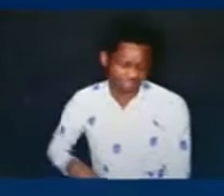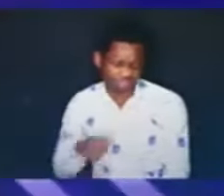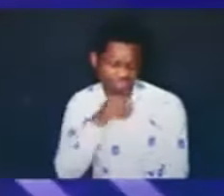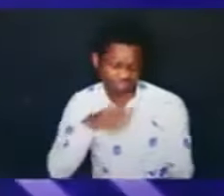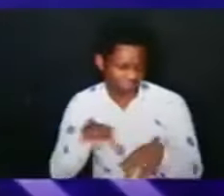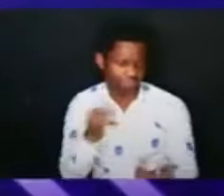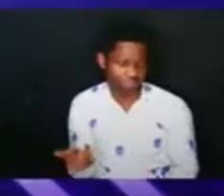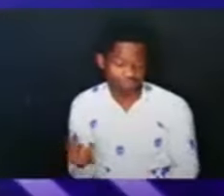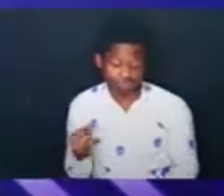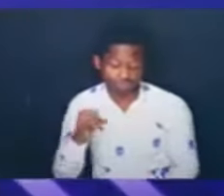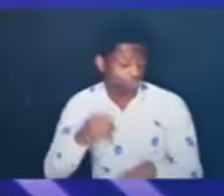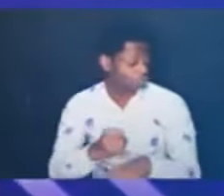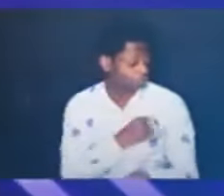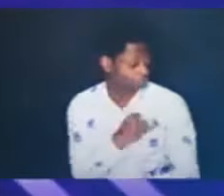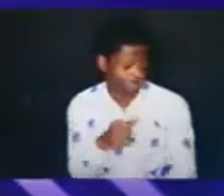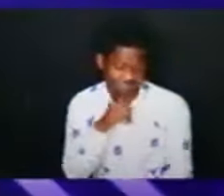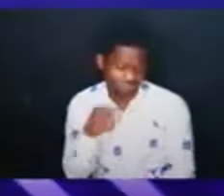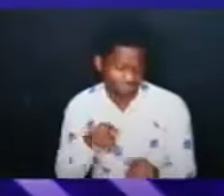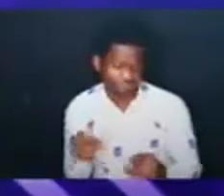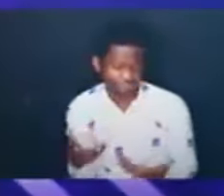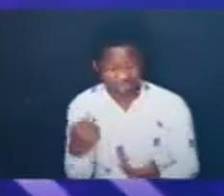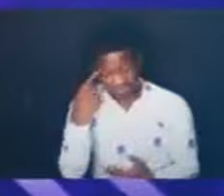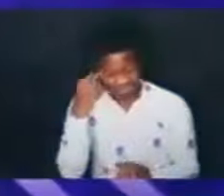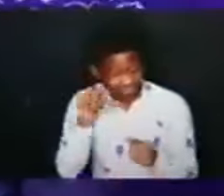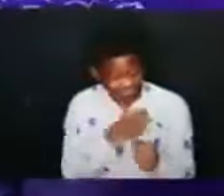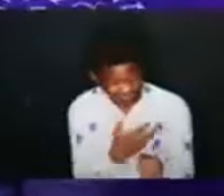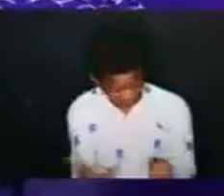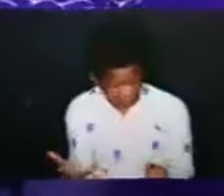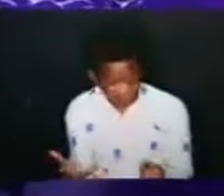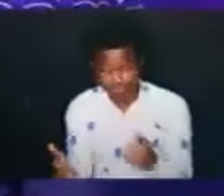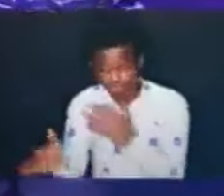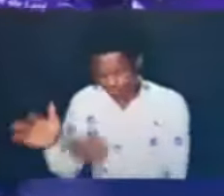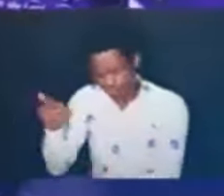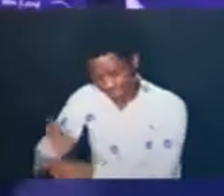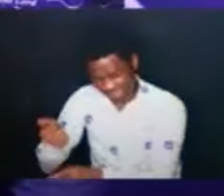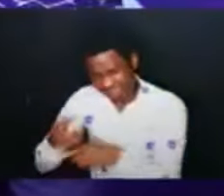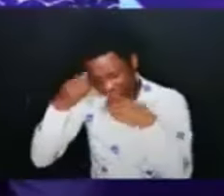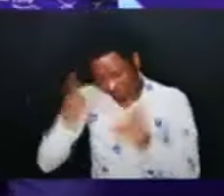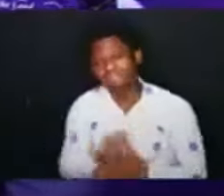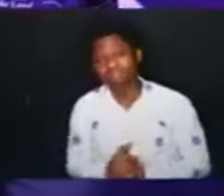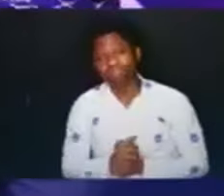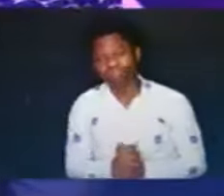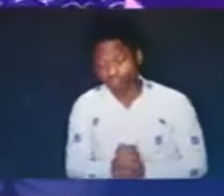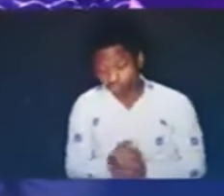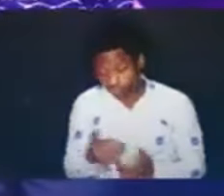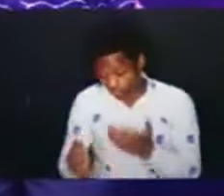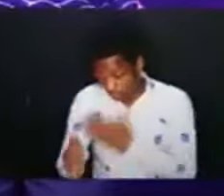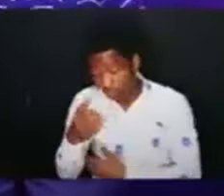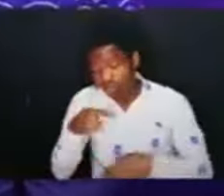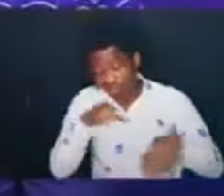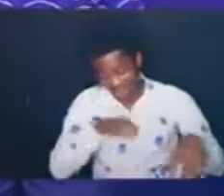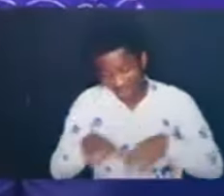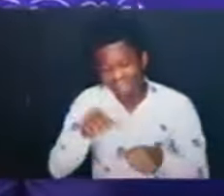that. Joseph, they think that everything is God. Now, Ope se uye bribi edi si obi anemu ana edi tiano. David